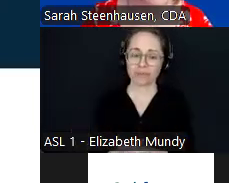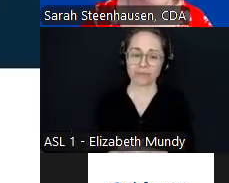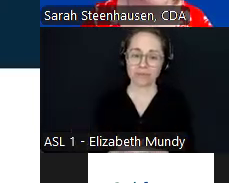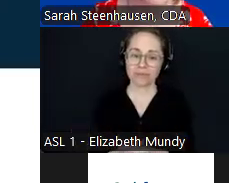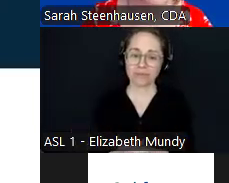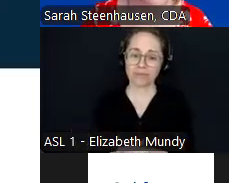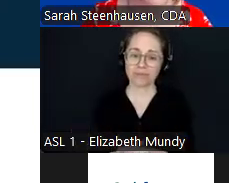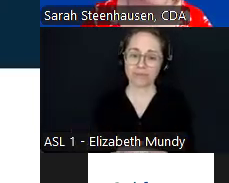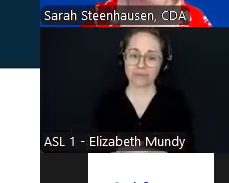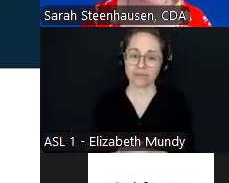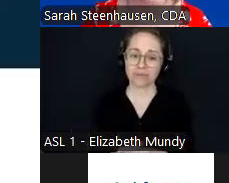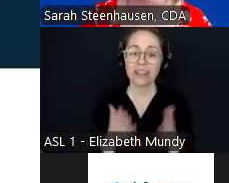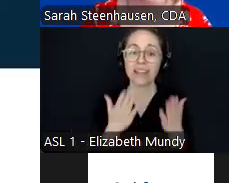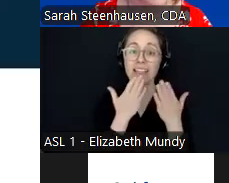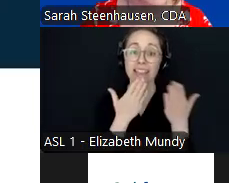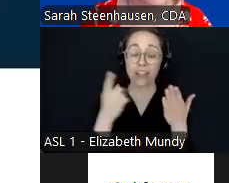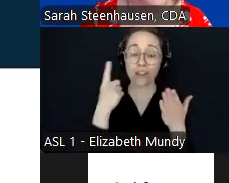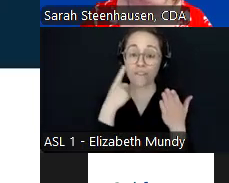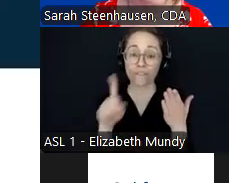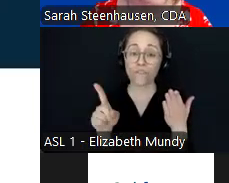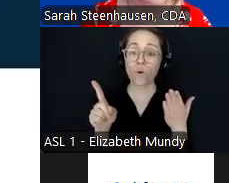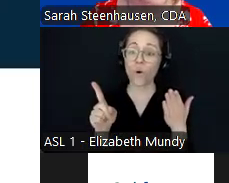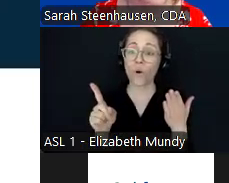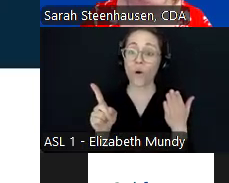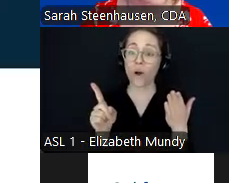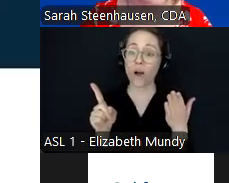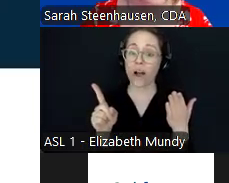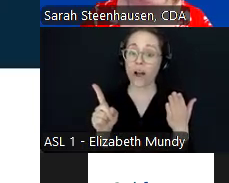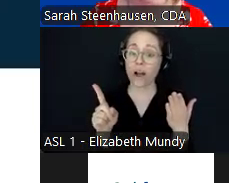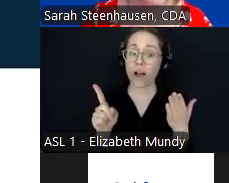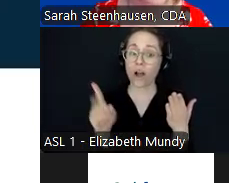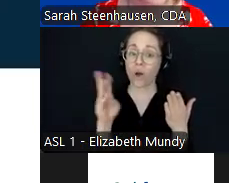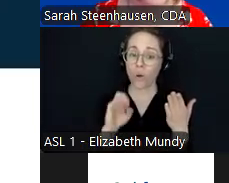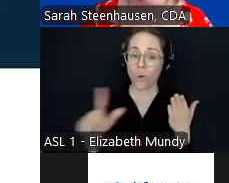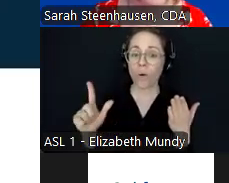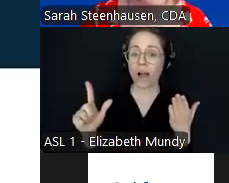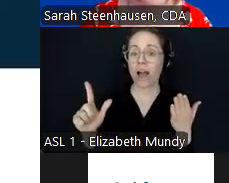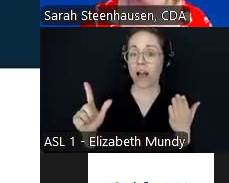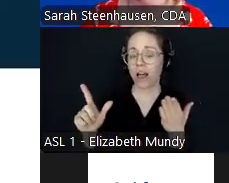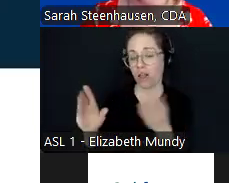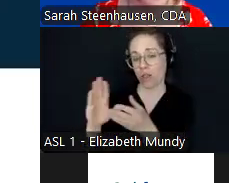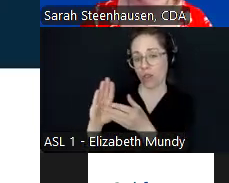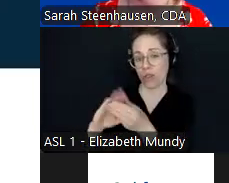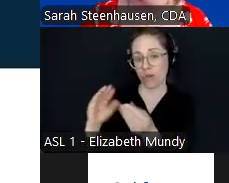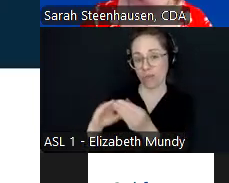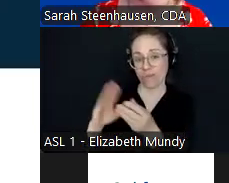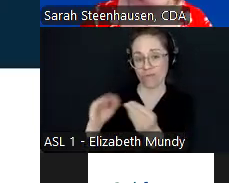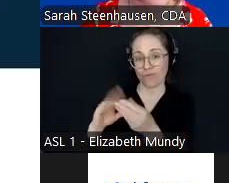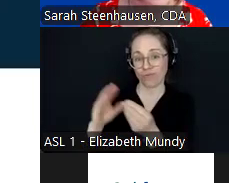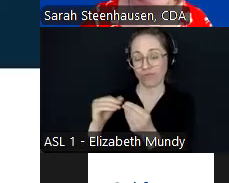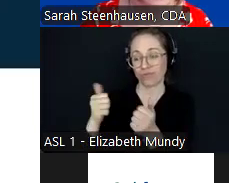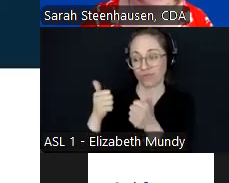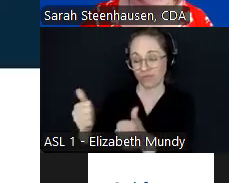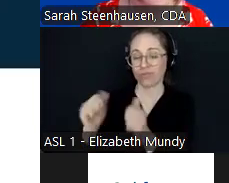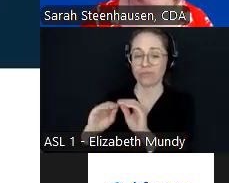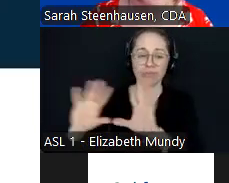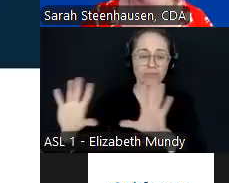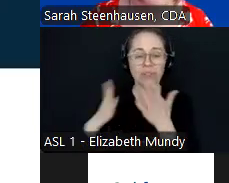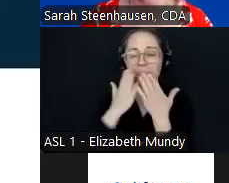very well thought out report back to us, and just a great conversation. We really appreciate all you do.